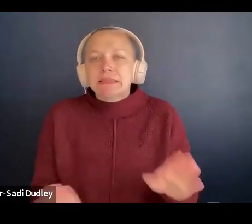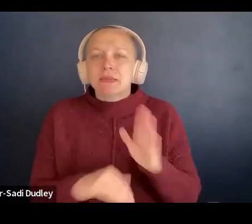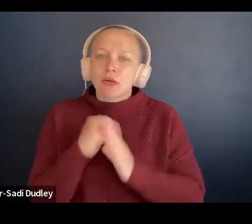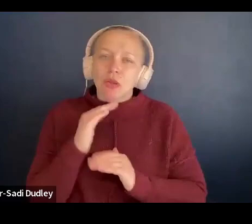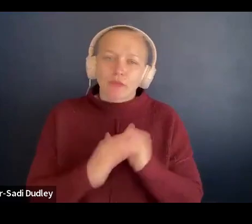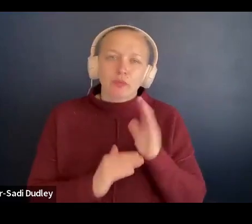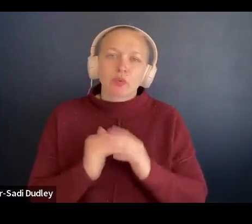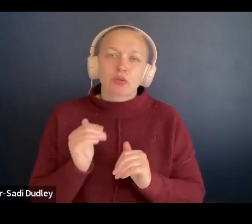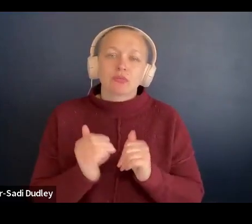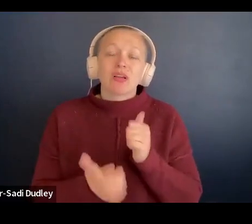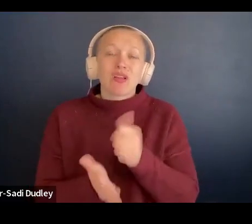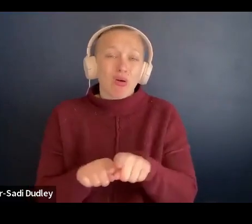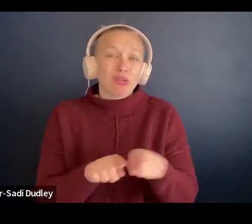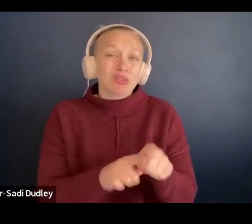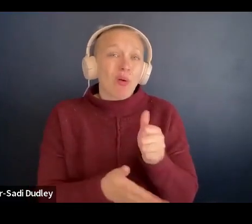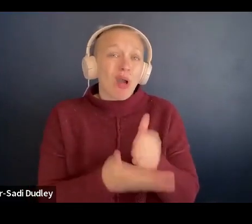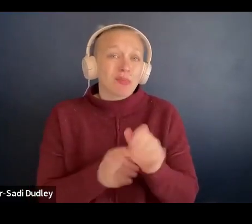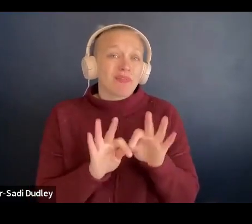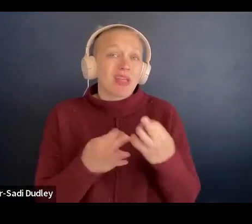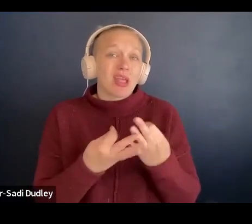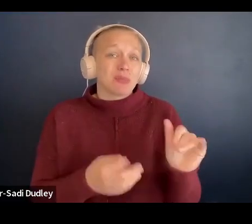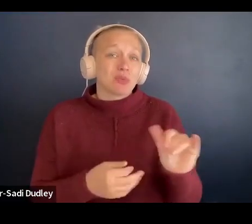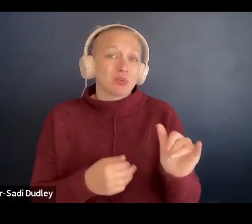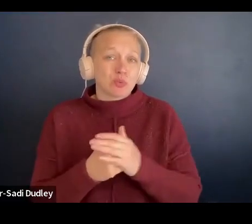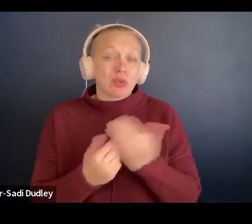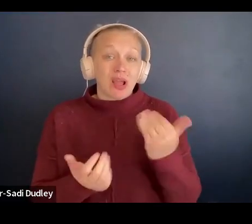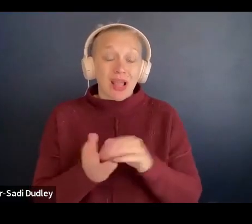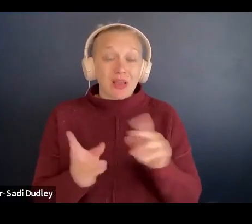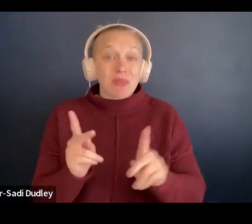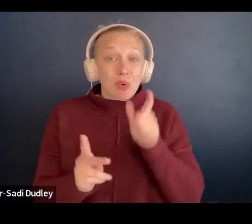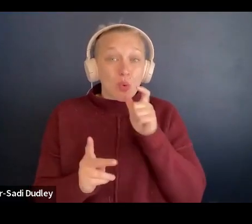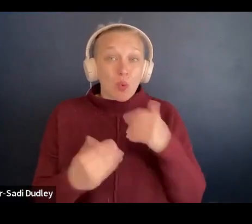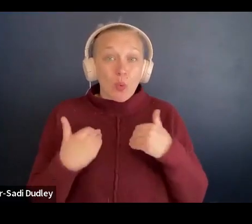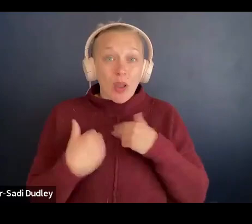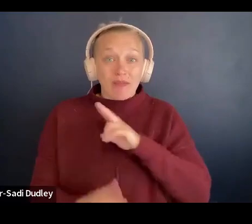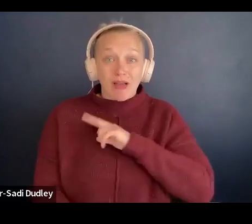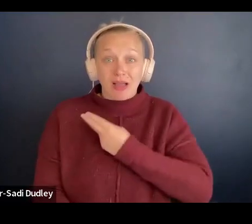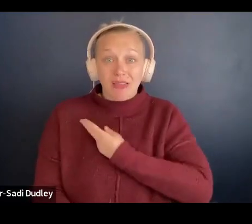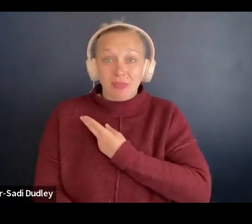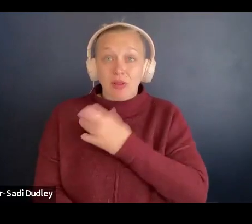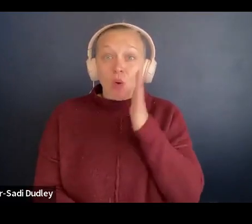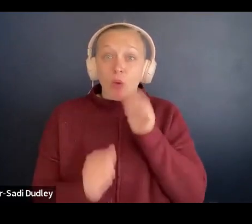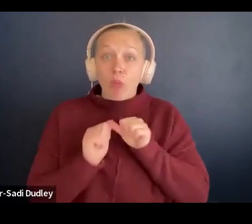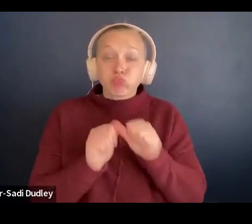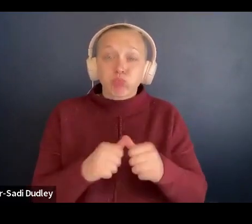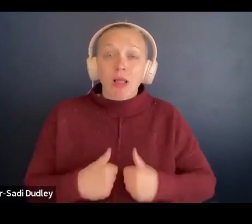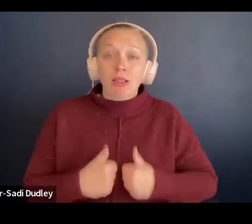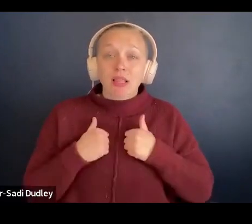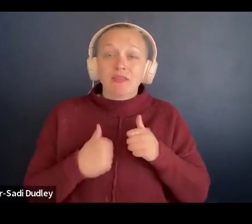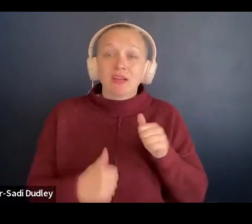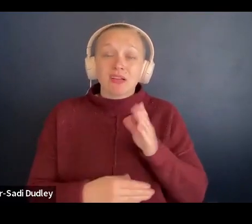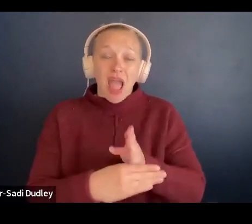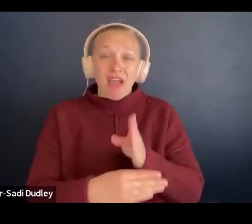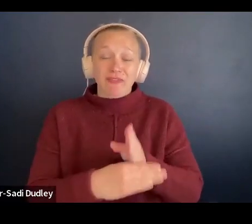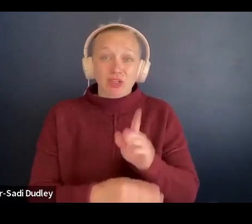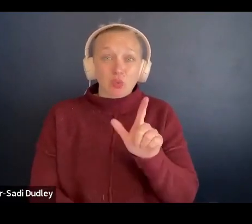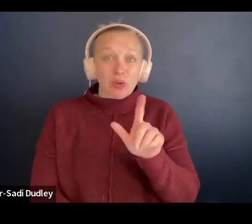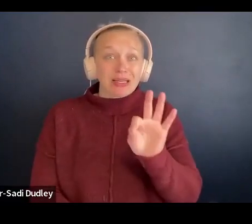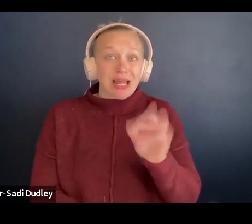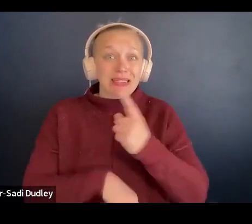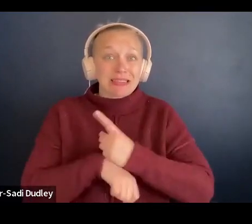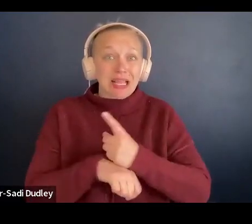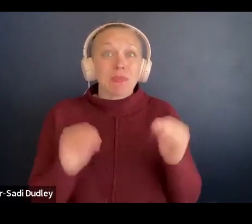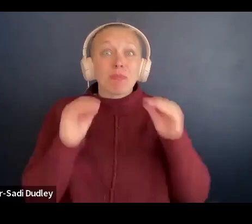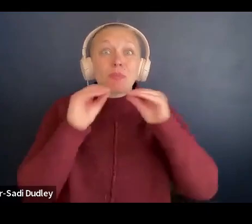And actually, patients enrolled in hospice care live on average 29 days longer than patients not in hospice care. So